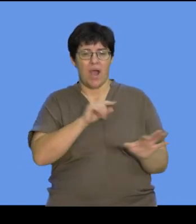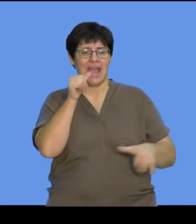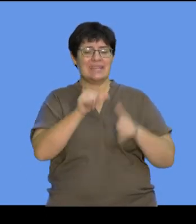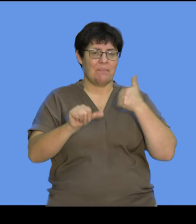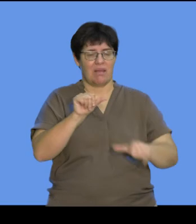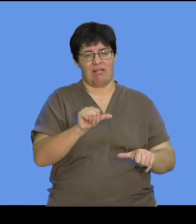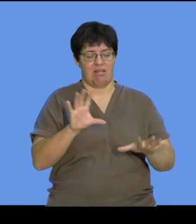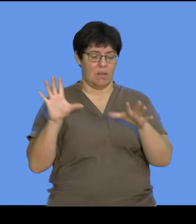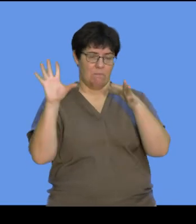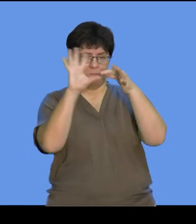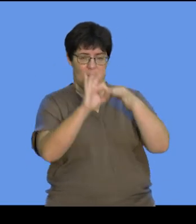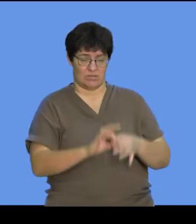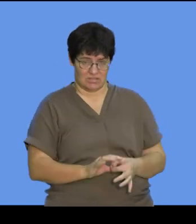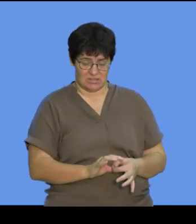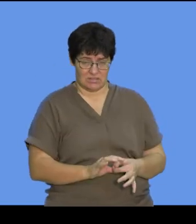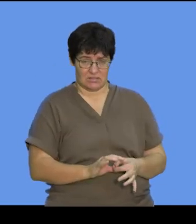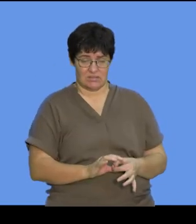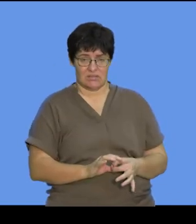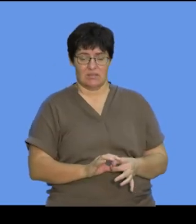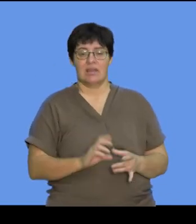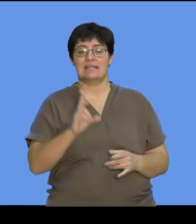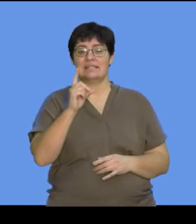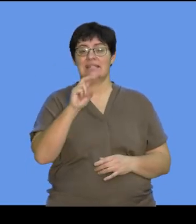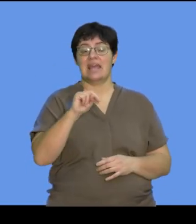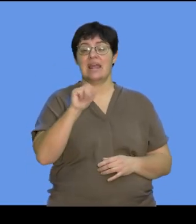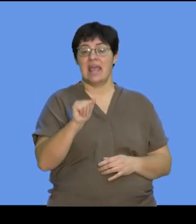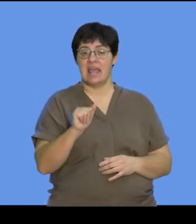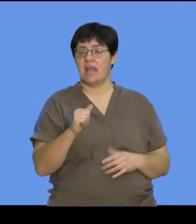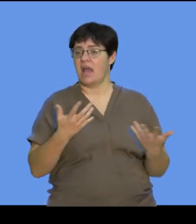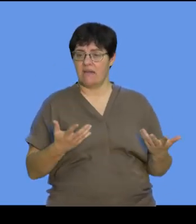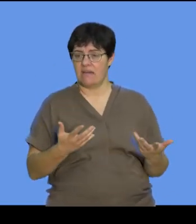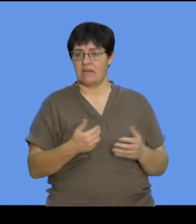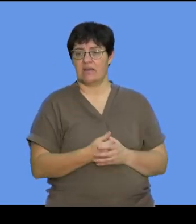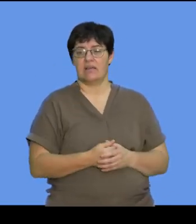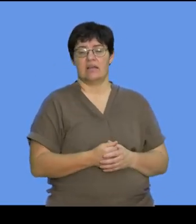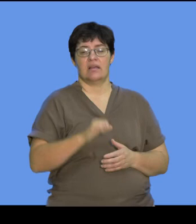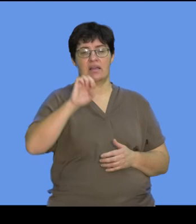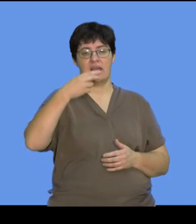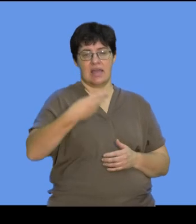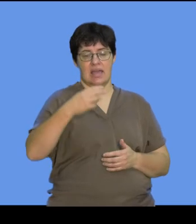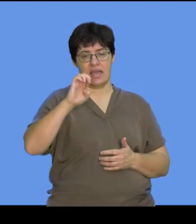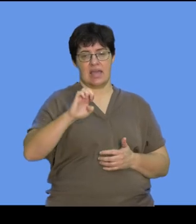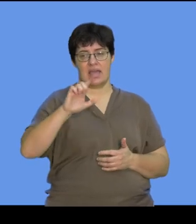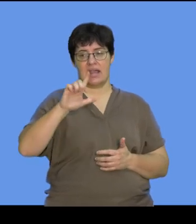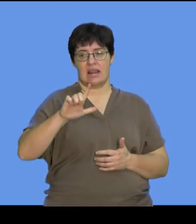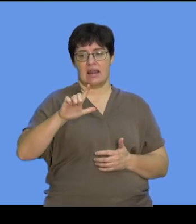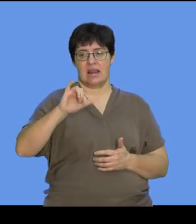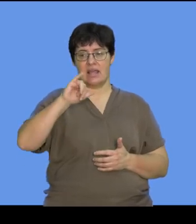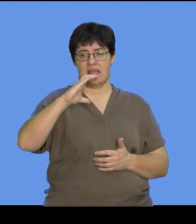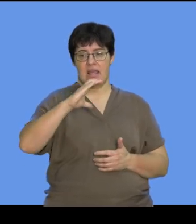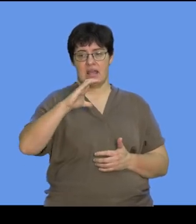And due to the chemical bonding between the complementary base pairs, DNA takes on a